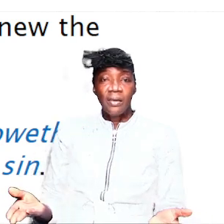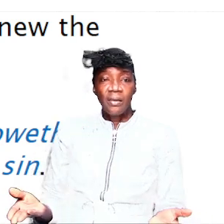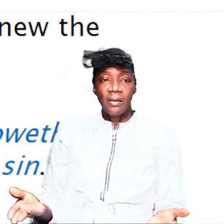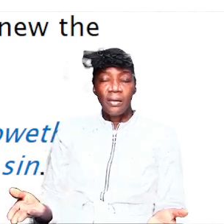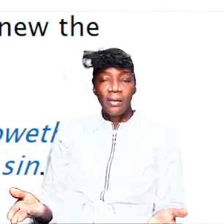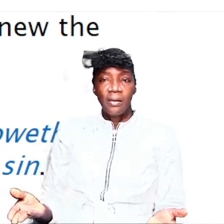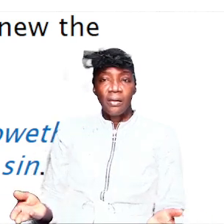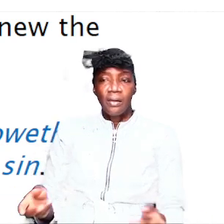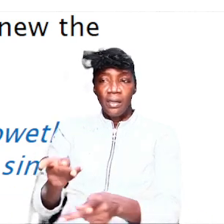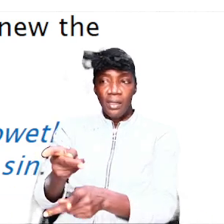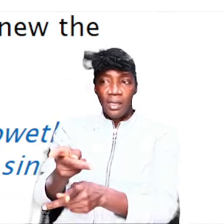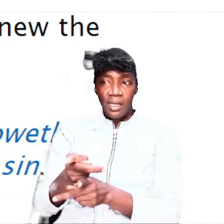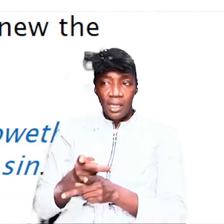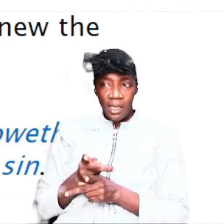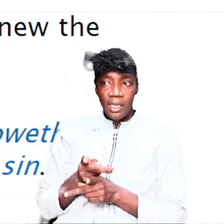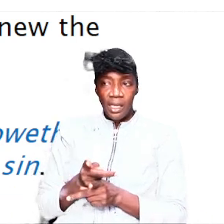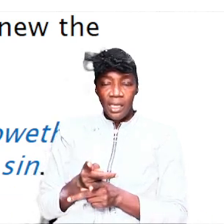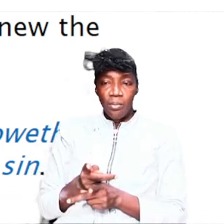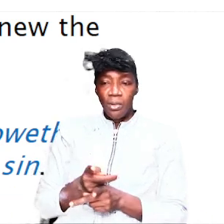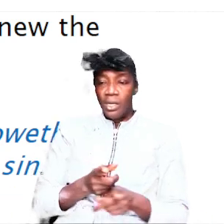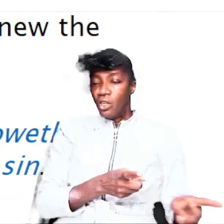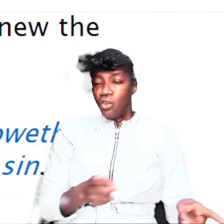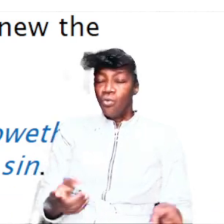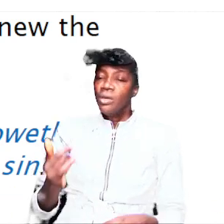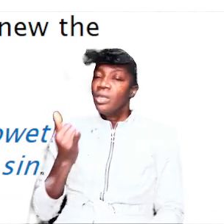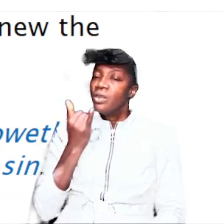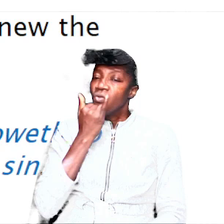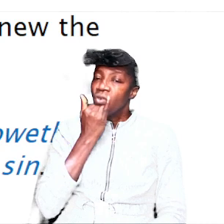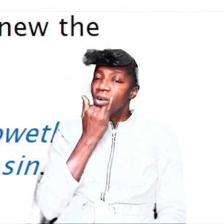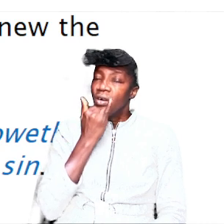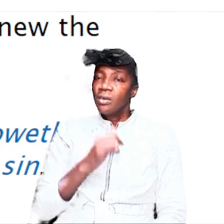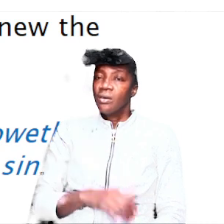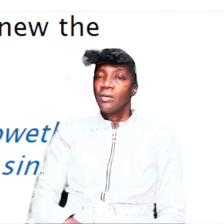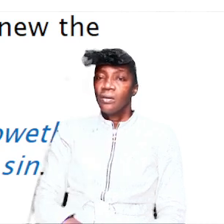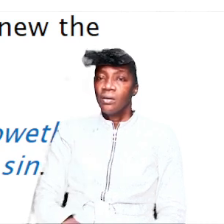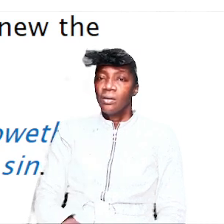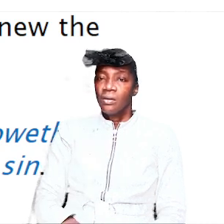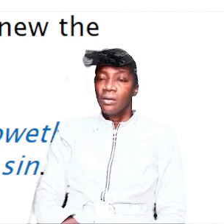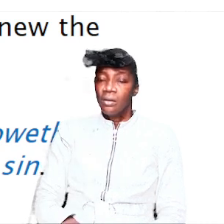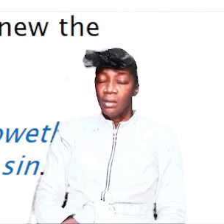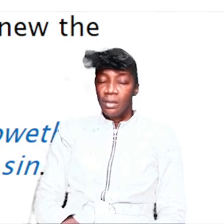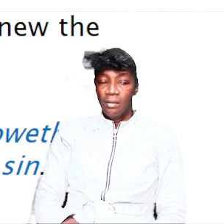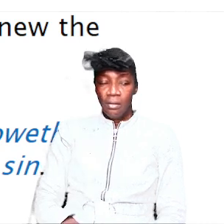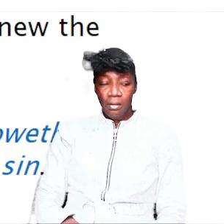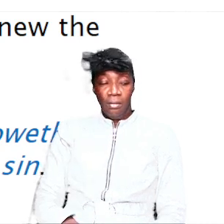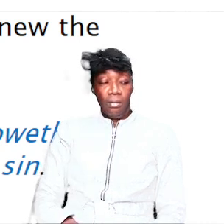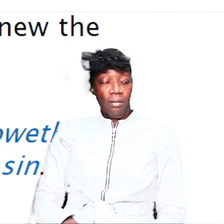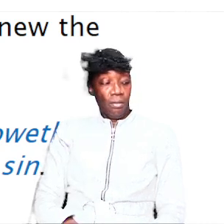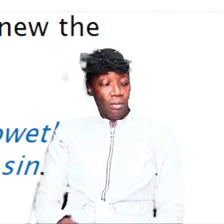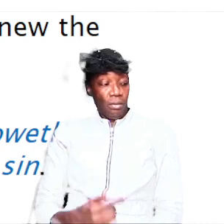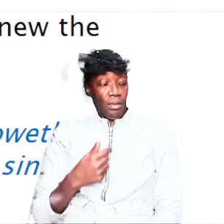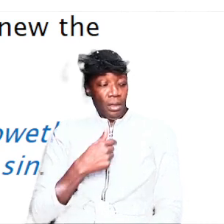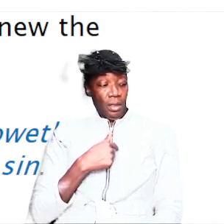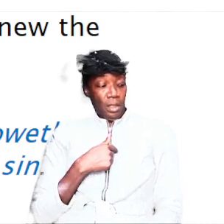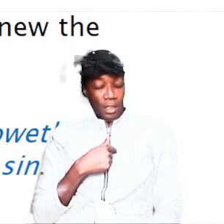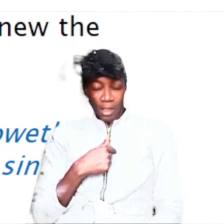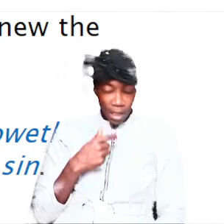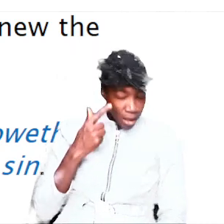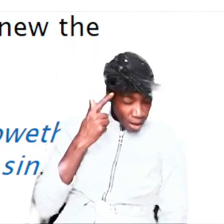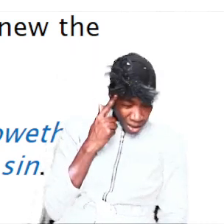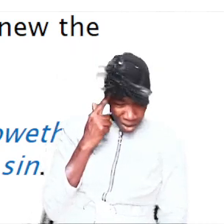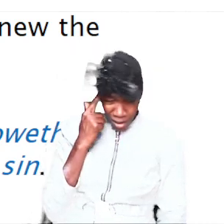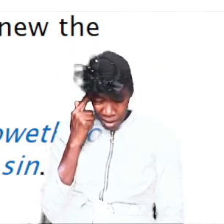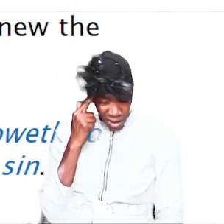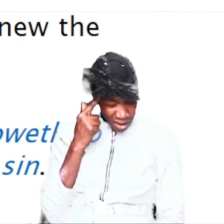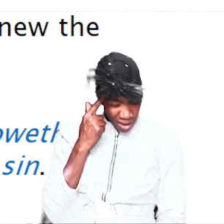and we keep on doing the wrong thing, we need to check ourselves. As people of God, we need to